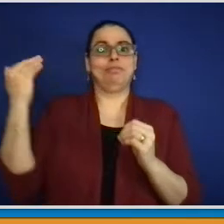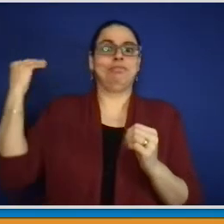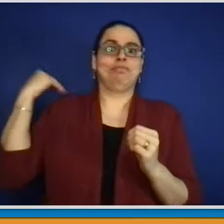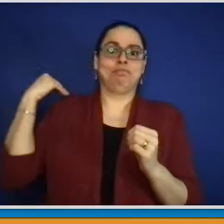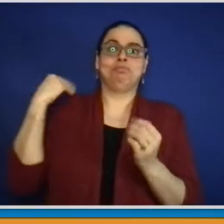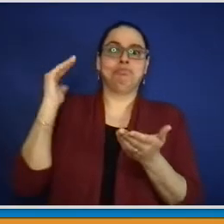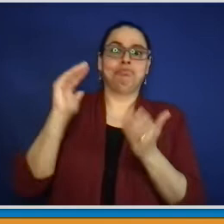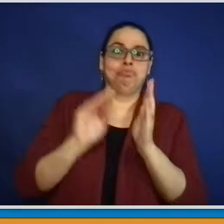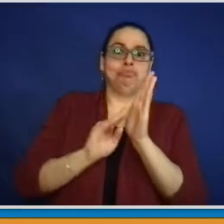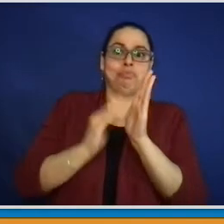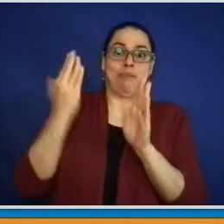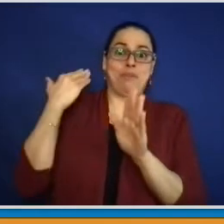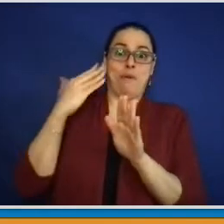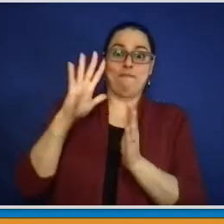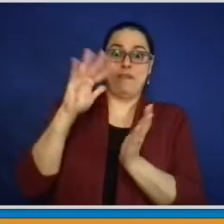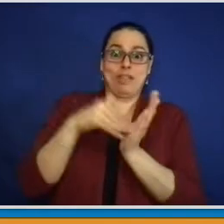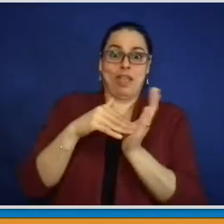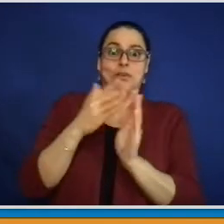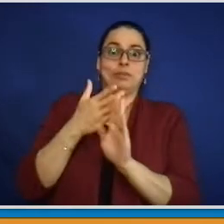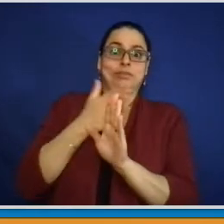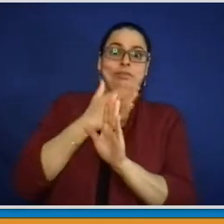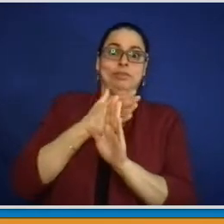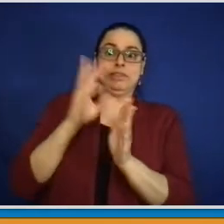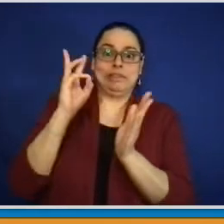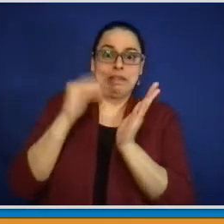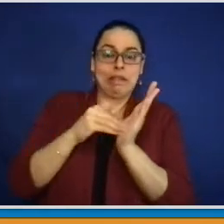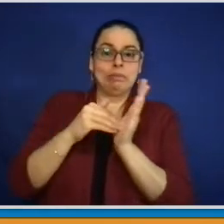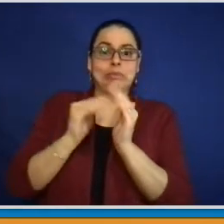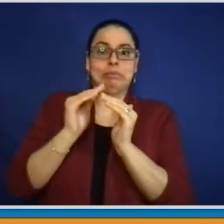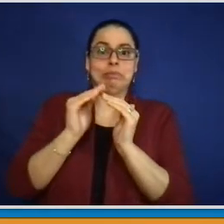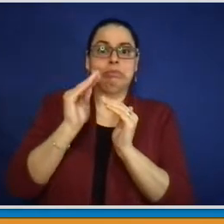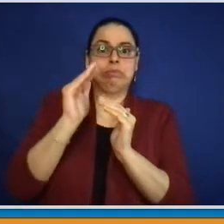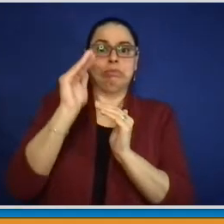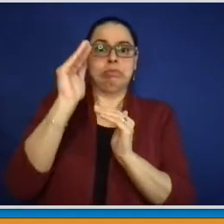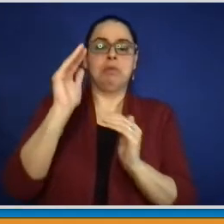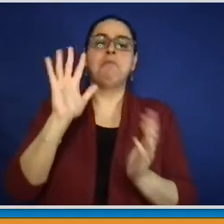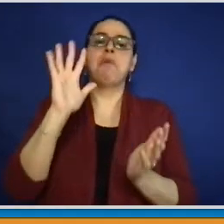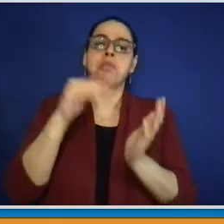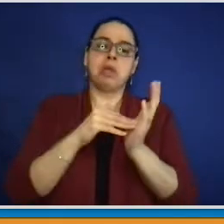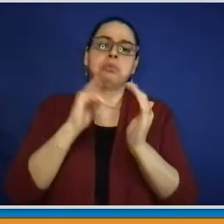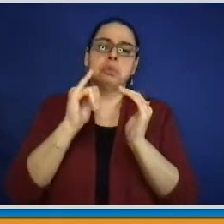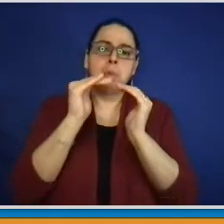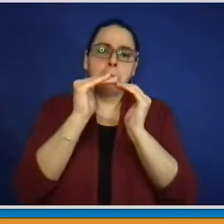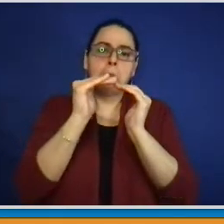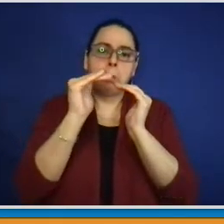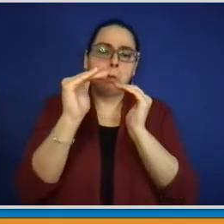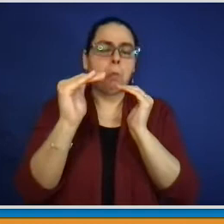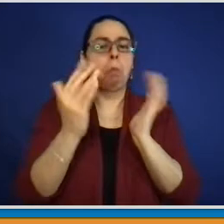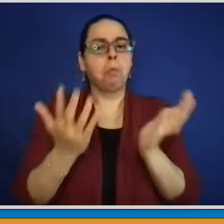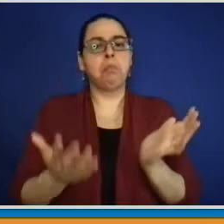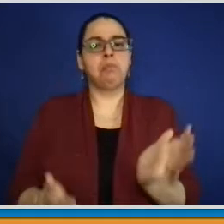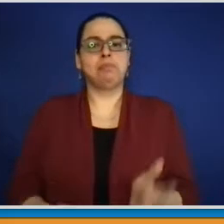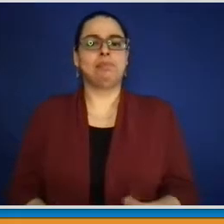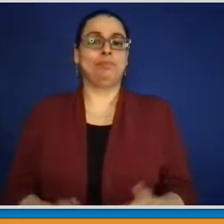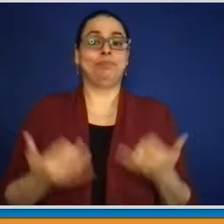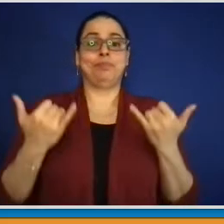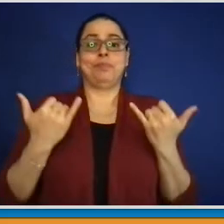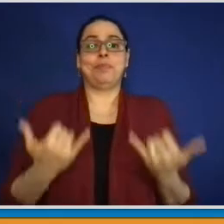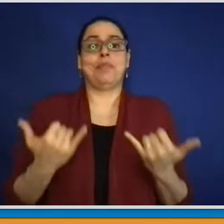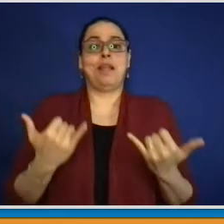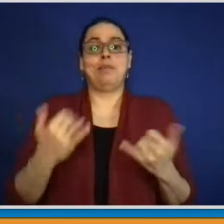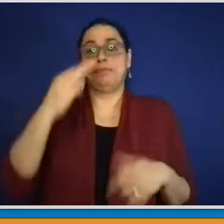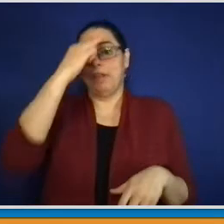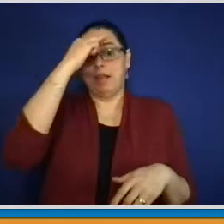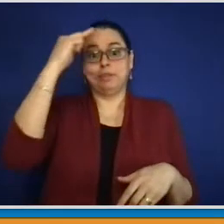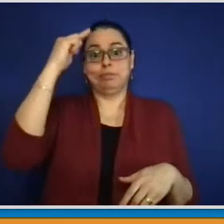at the last time we've tracked, which was Saturday numbers, 256 people hospitalized for coronavirus. Similarly, that number has dropped